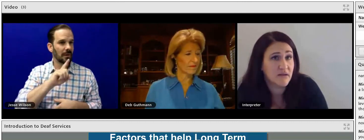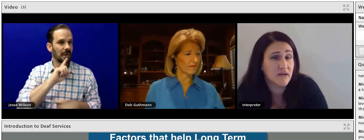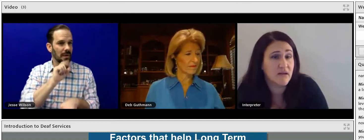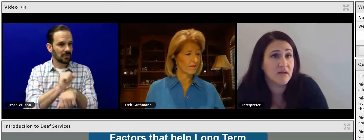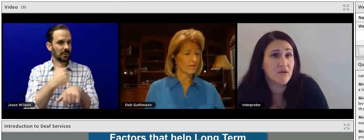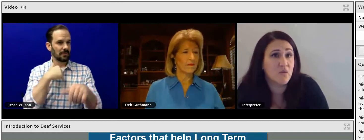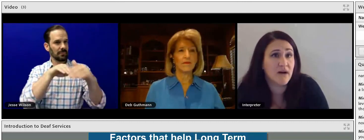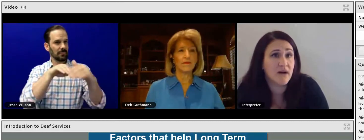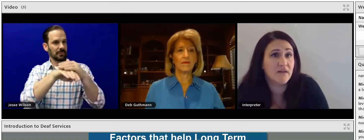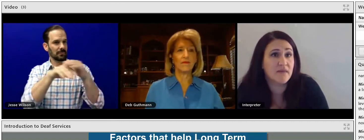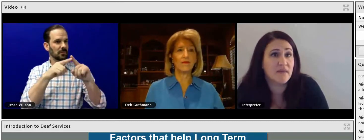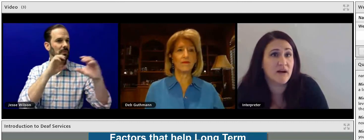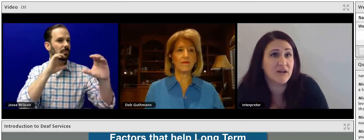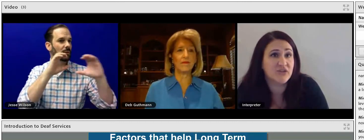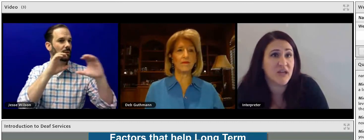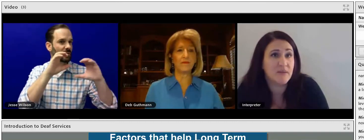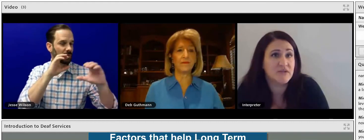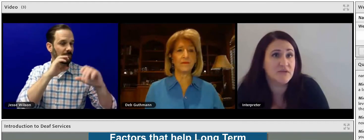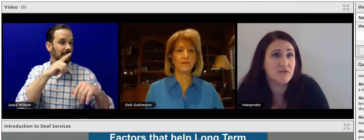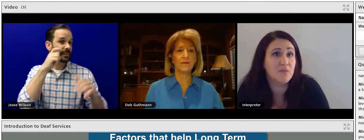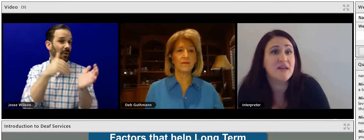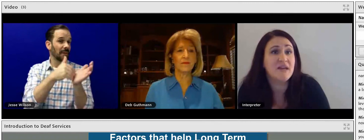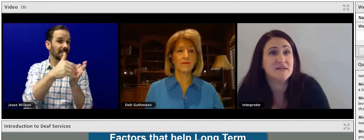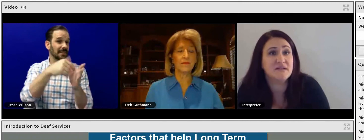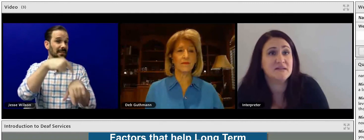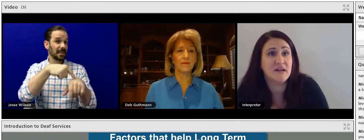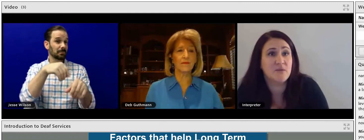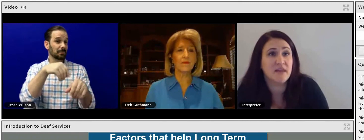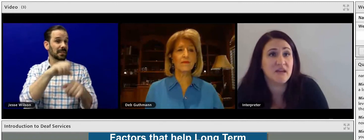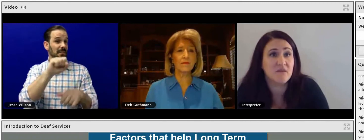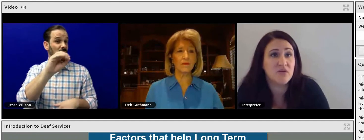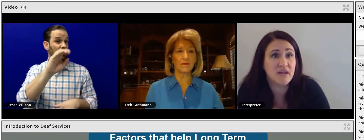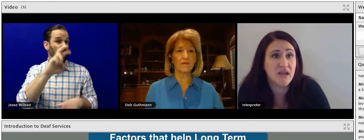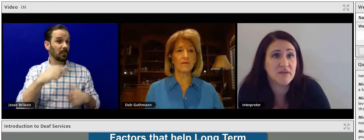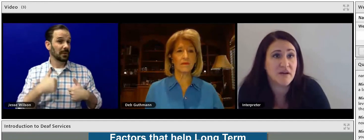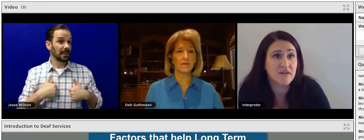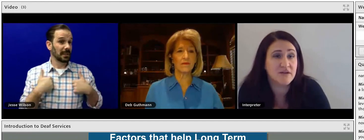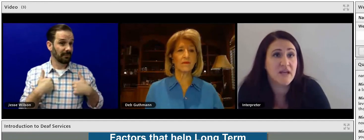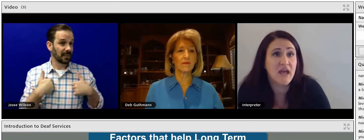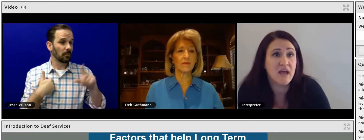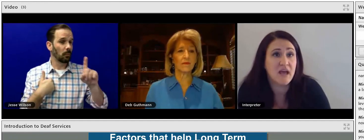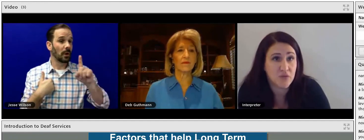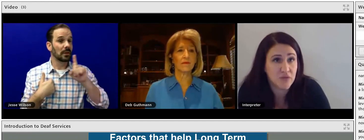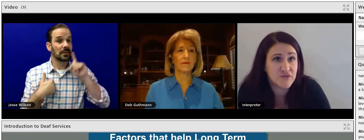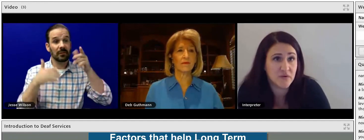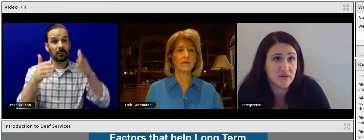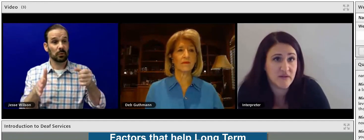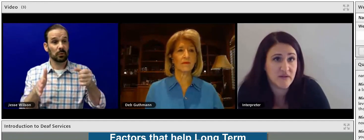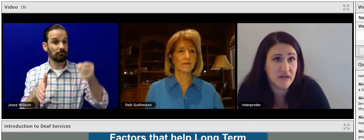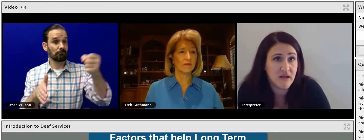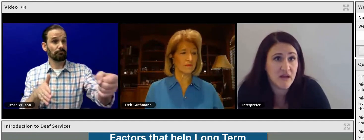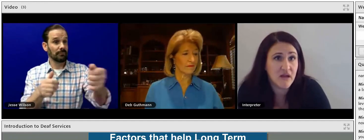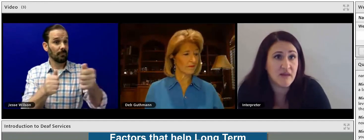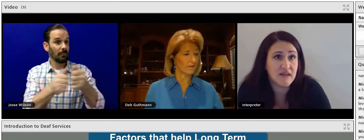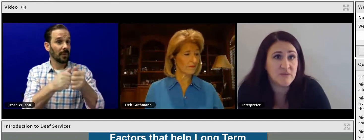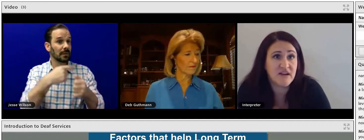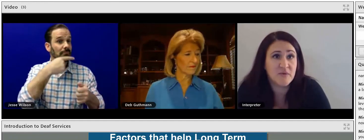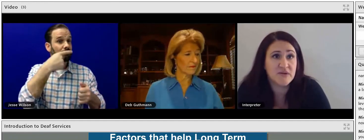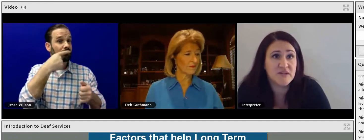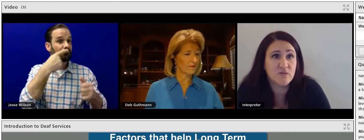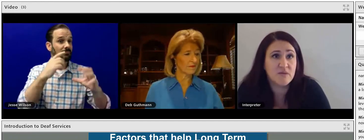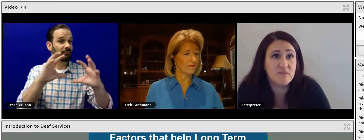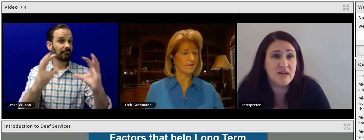housing, where they're actually able to be in a setting where they can communicate with others through sober living.